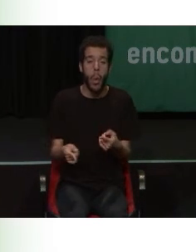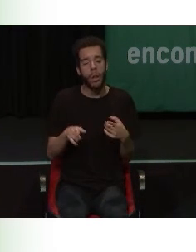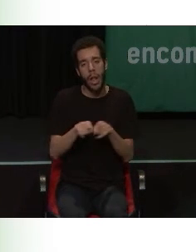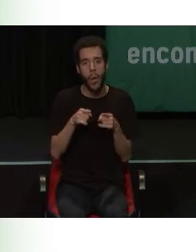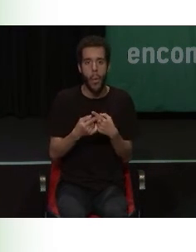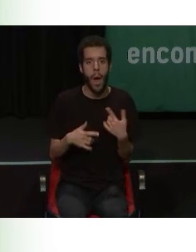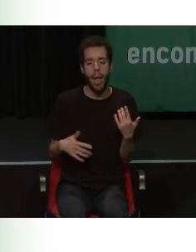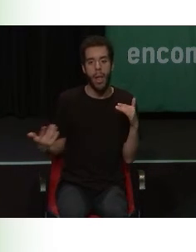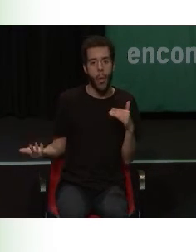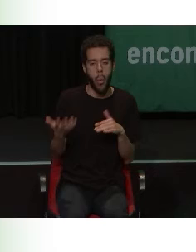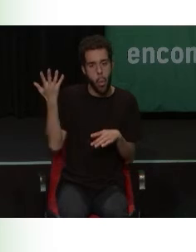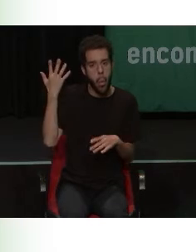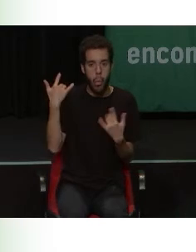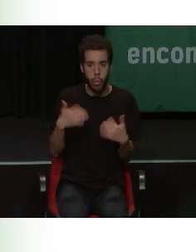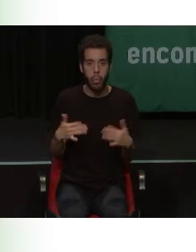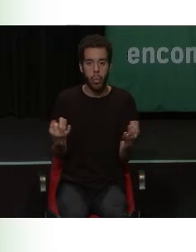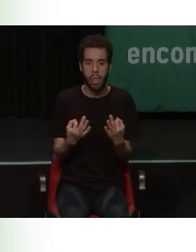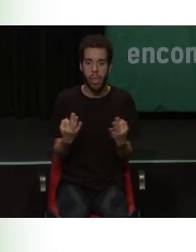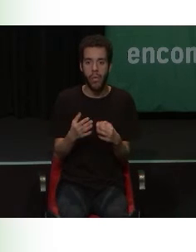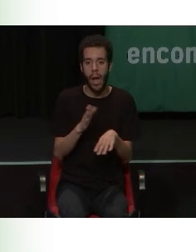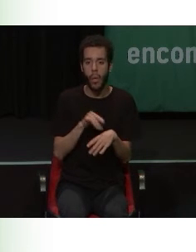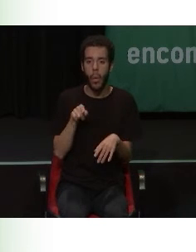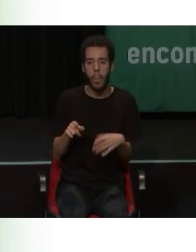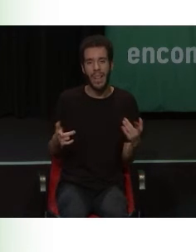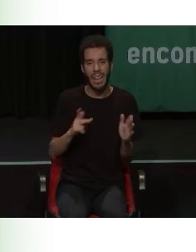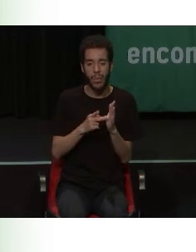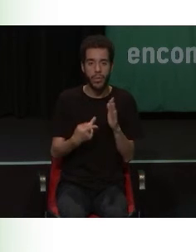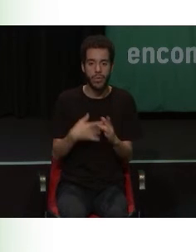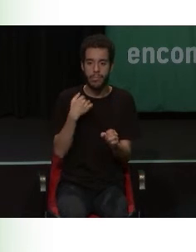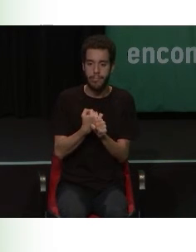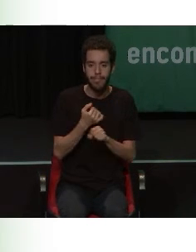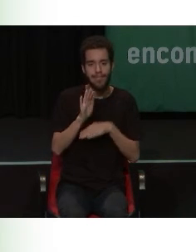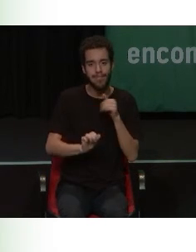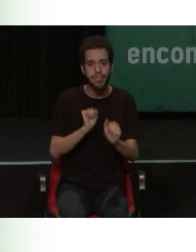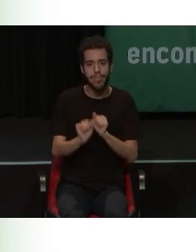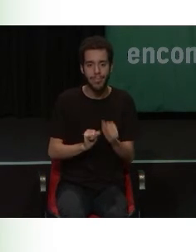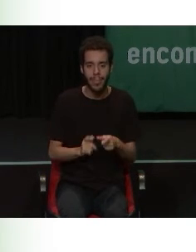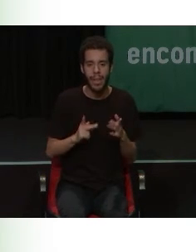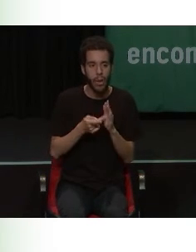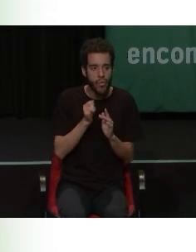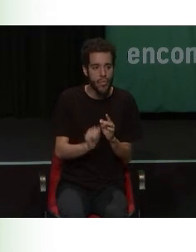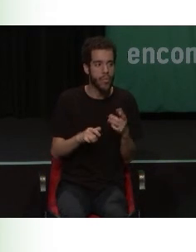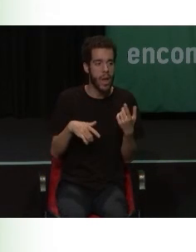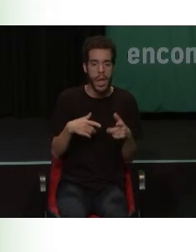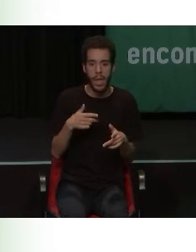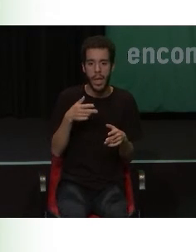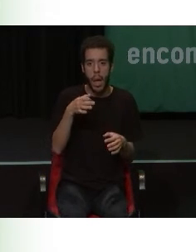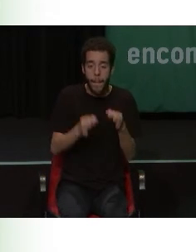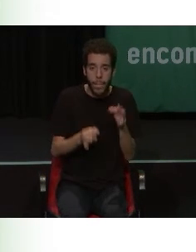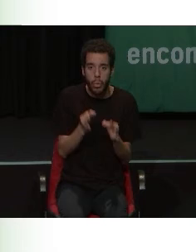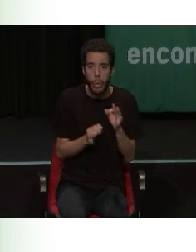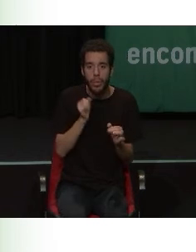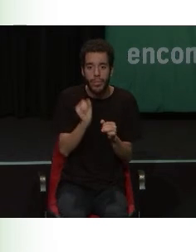using the other approach, is a little more sophisticated, because it involves manufacturing